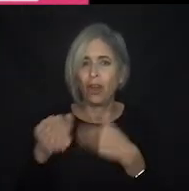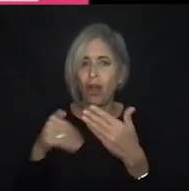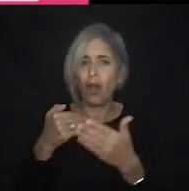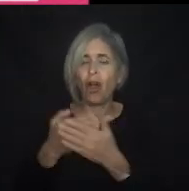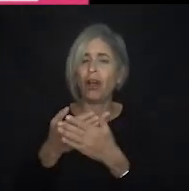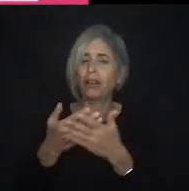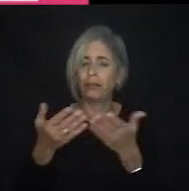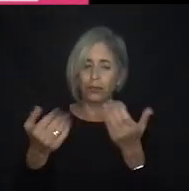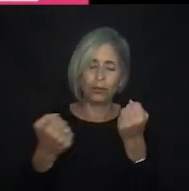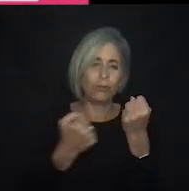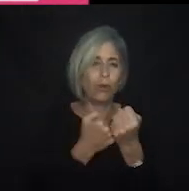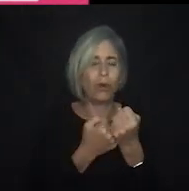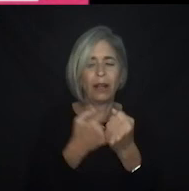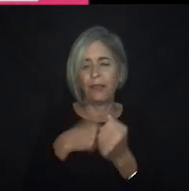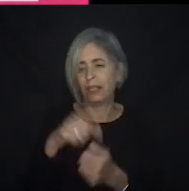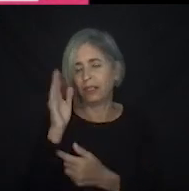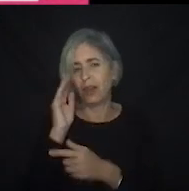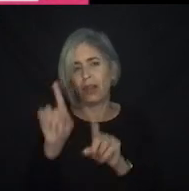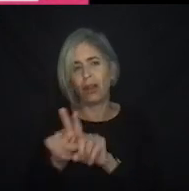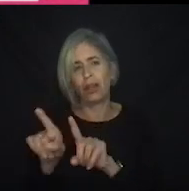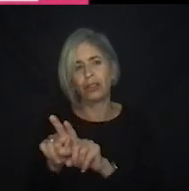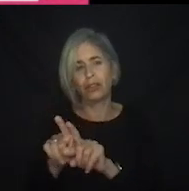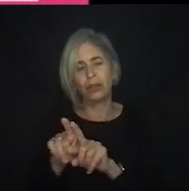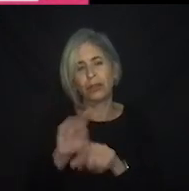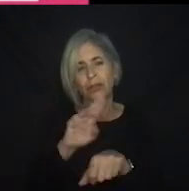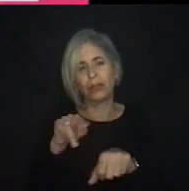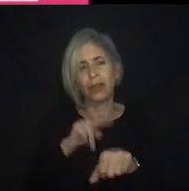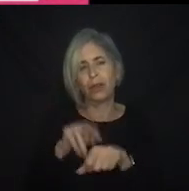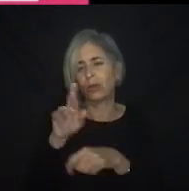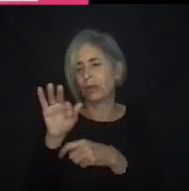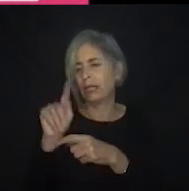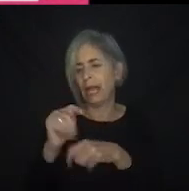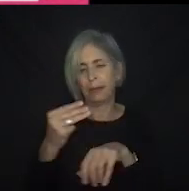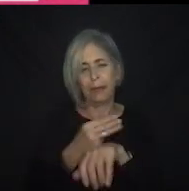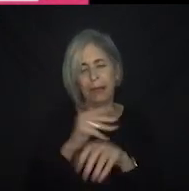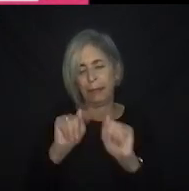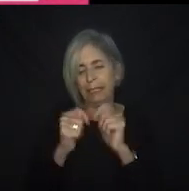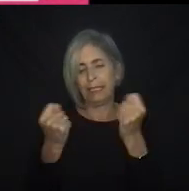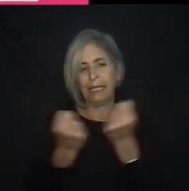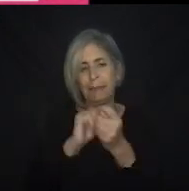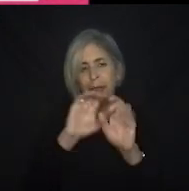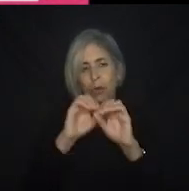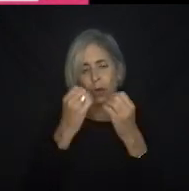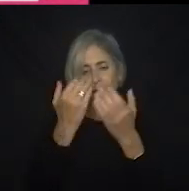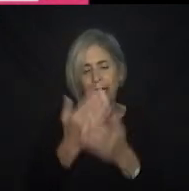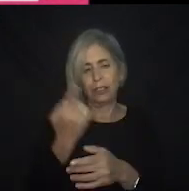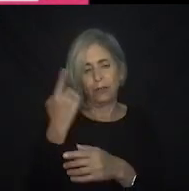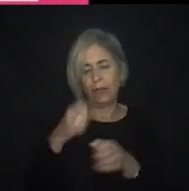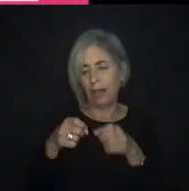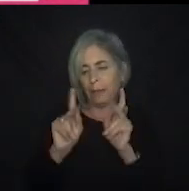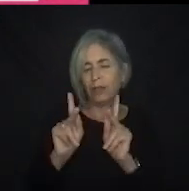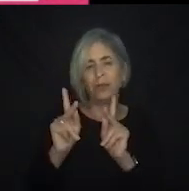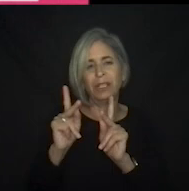they offered me on this talk, and of course, a huge thank you to the React Miami team and organizers